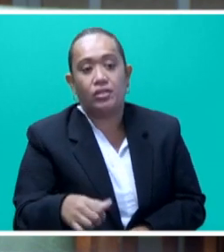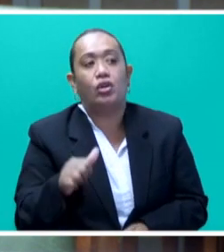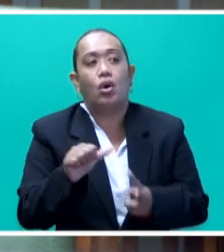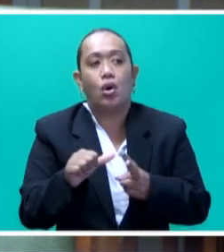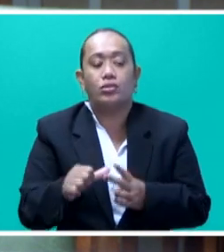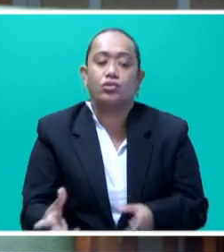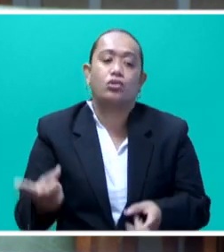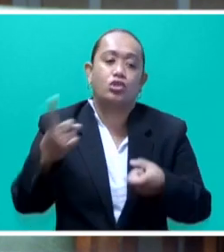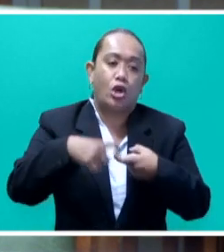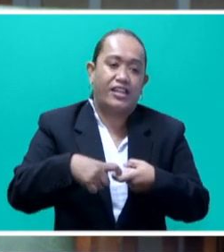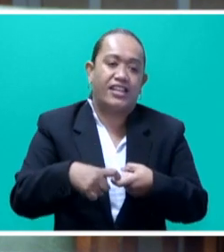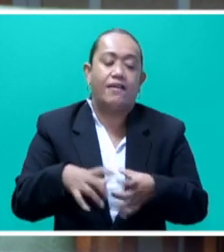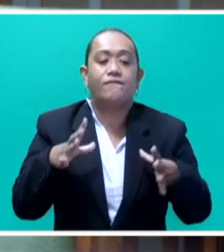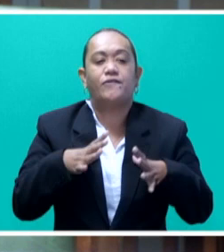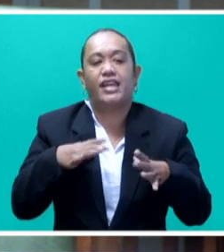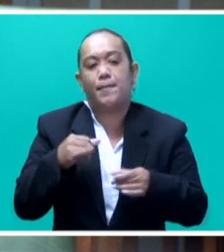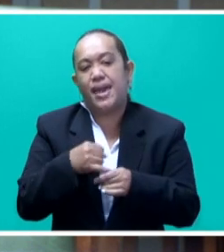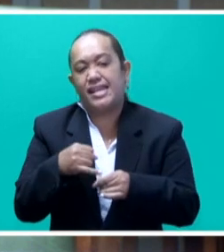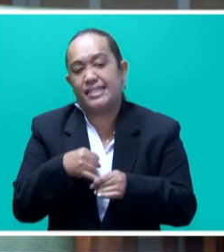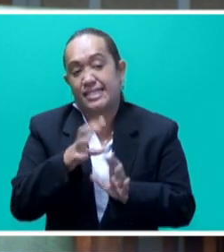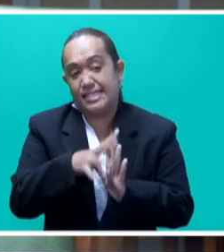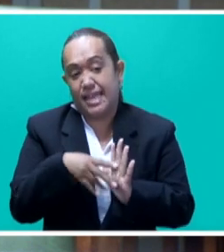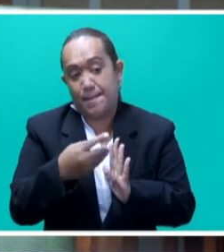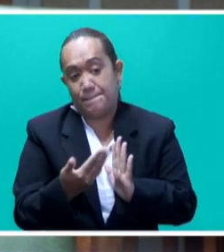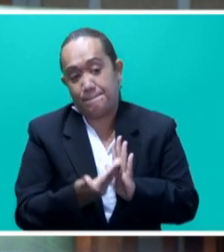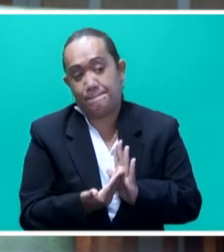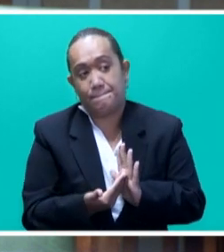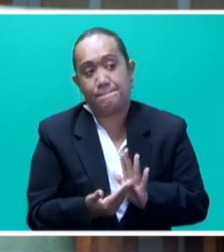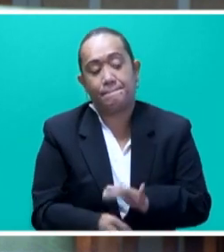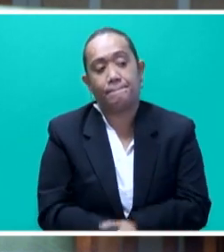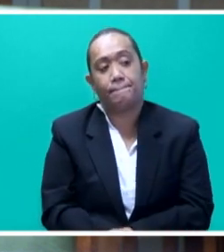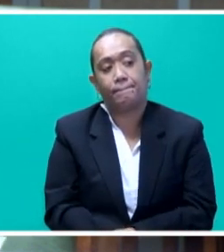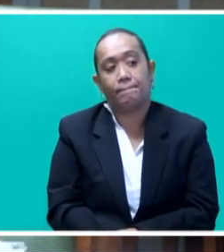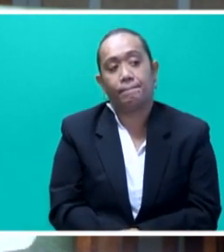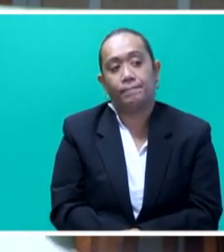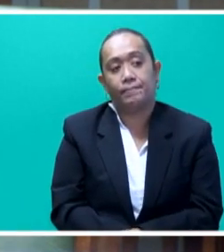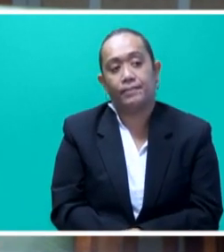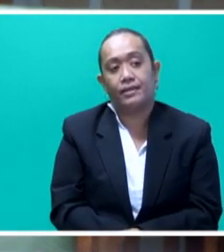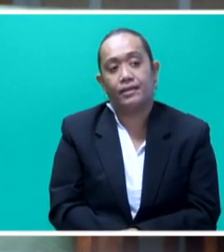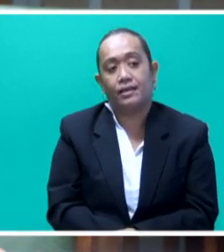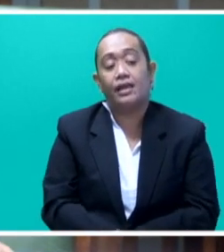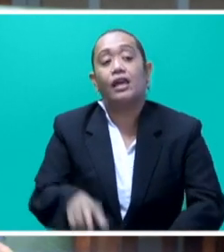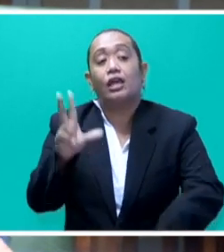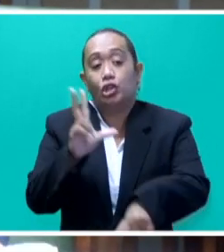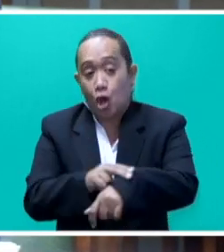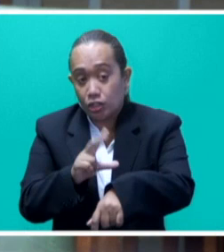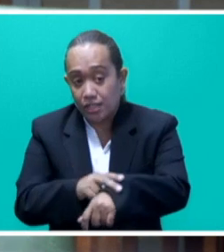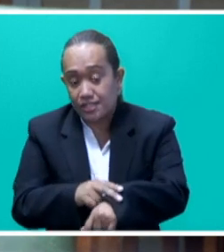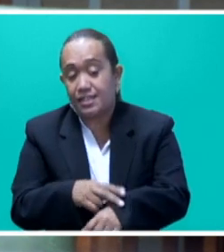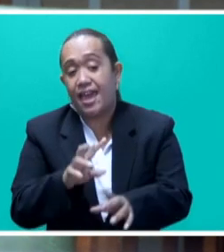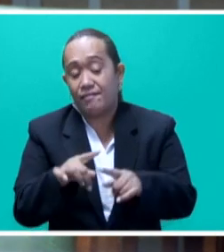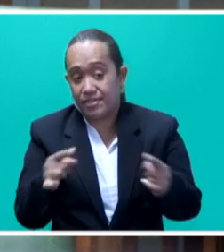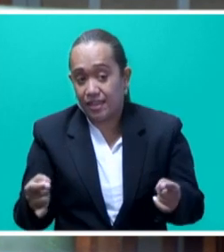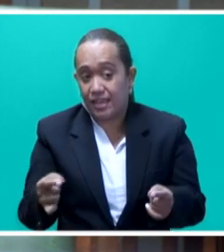medicine scheme. So a lot of them, for example, weren't on the free medicine scheme. So these doctors, if they prescribe medicine, so for